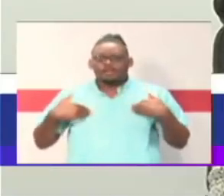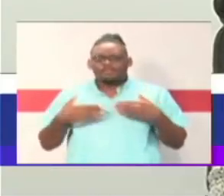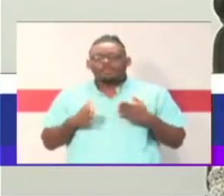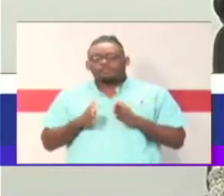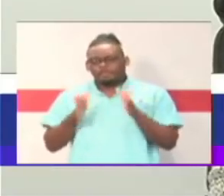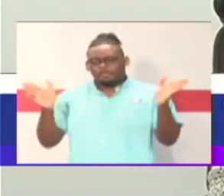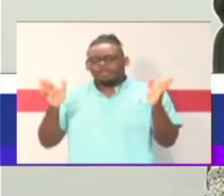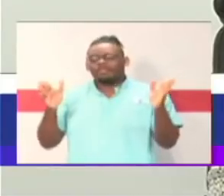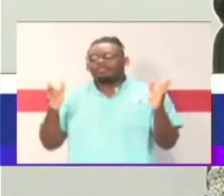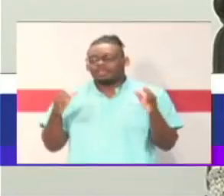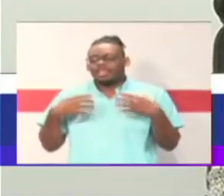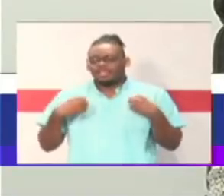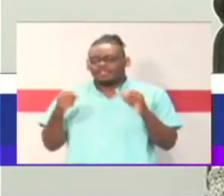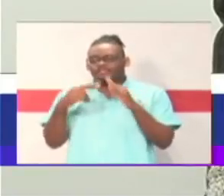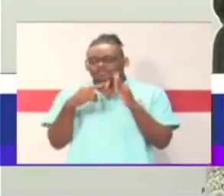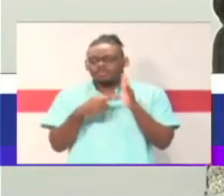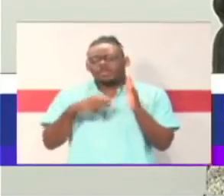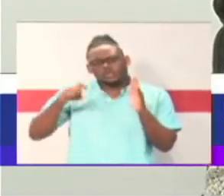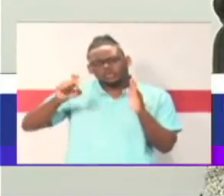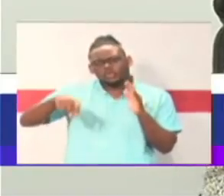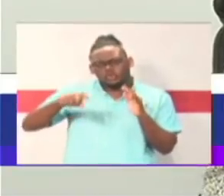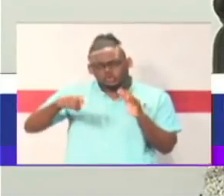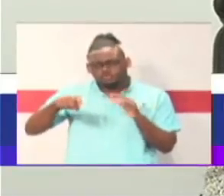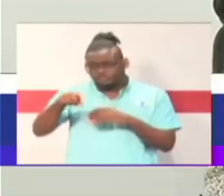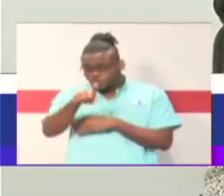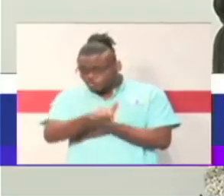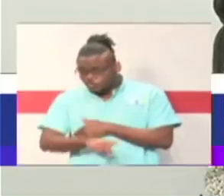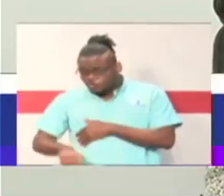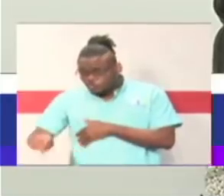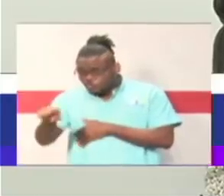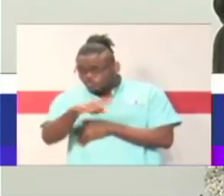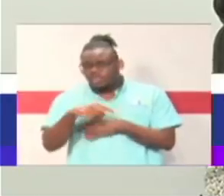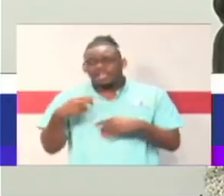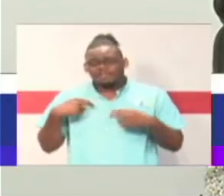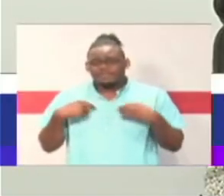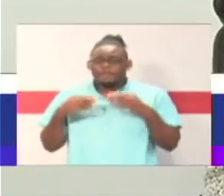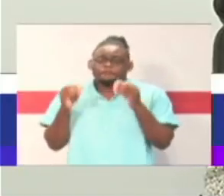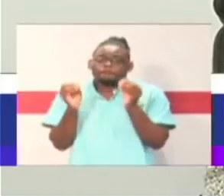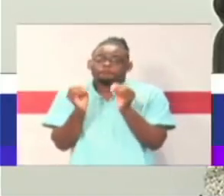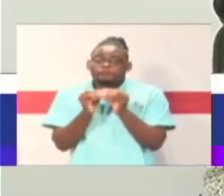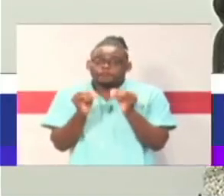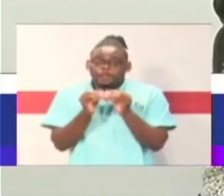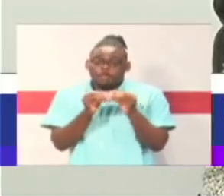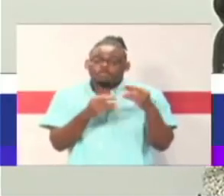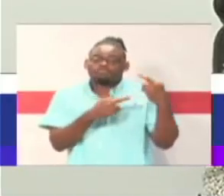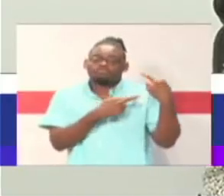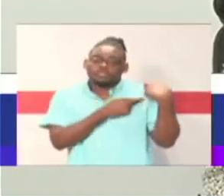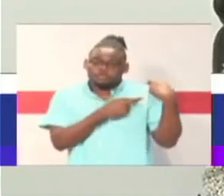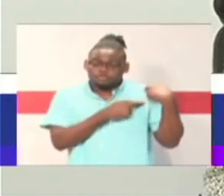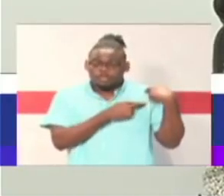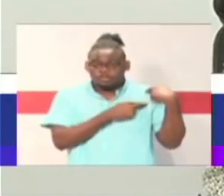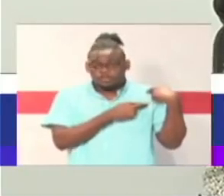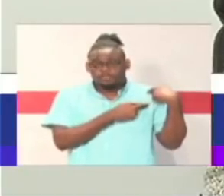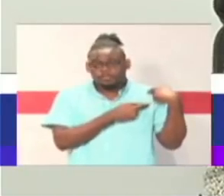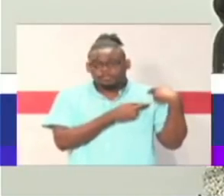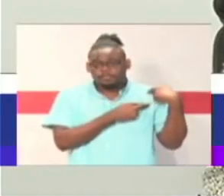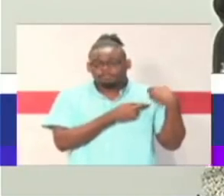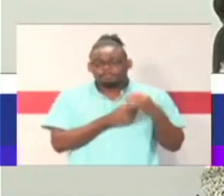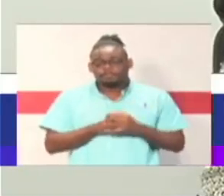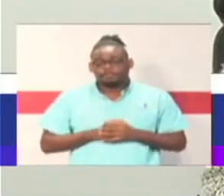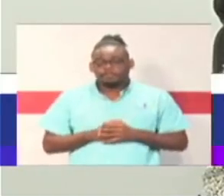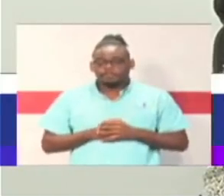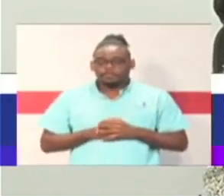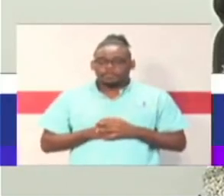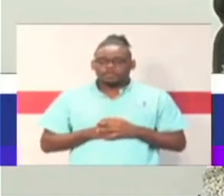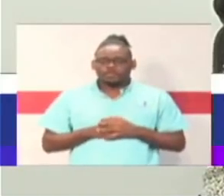you to take a greater level of social and personal responsibility. And, given that we just had